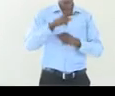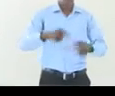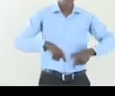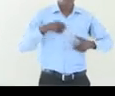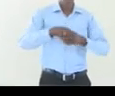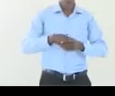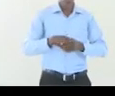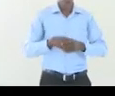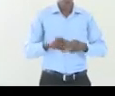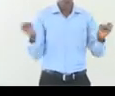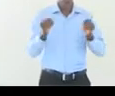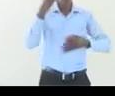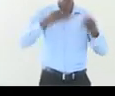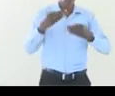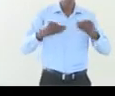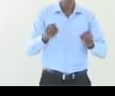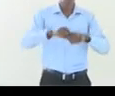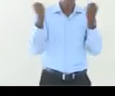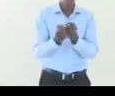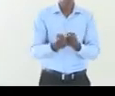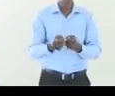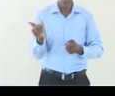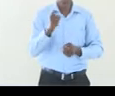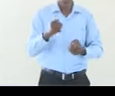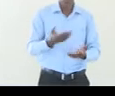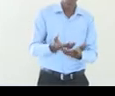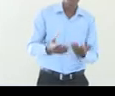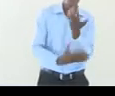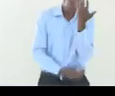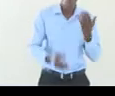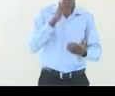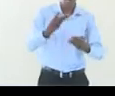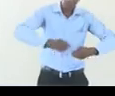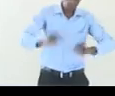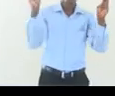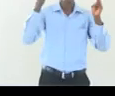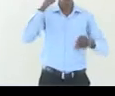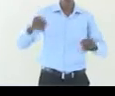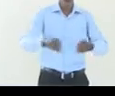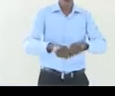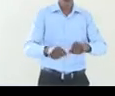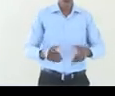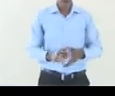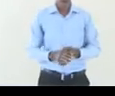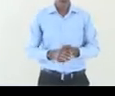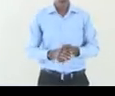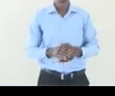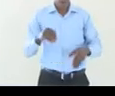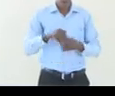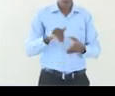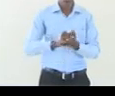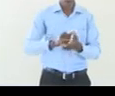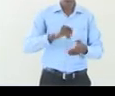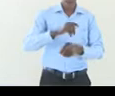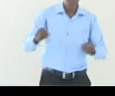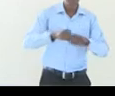unjust society where the poor, as Amos says, are being sold for a pair of sandals. In such a